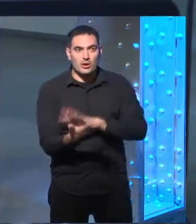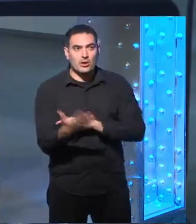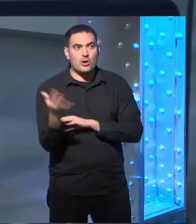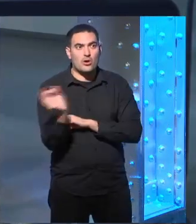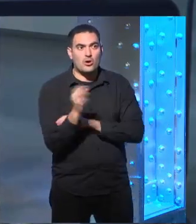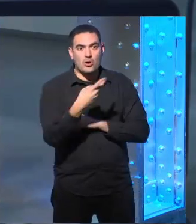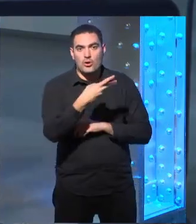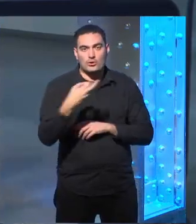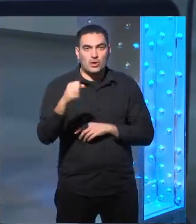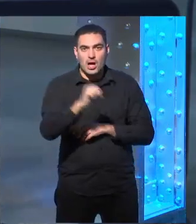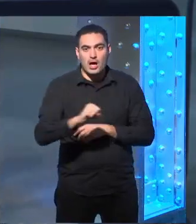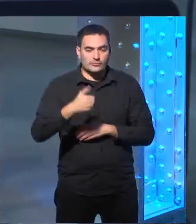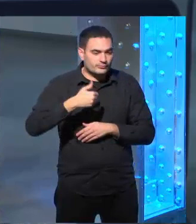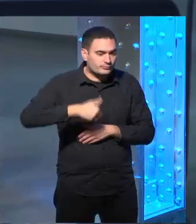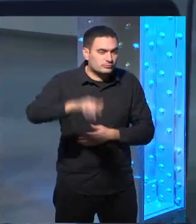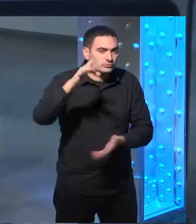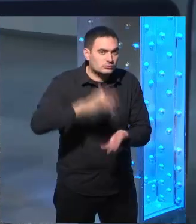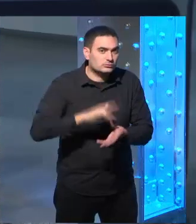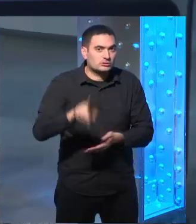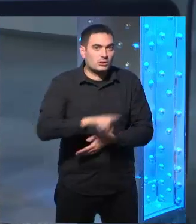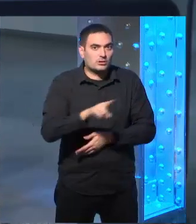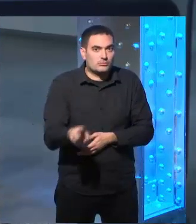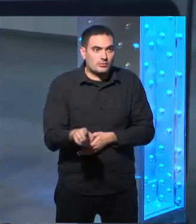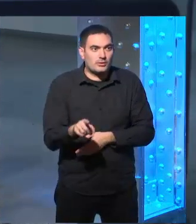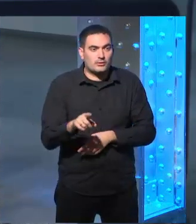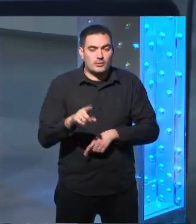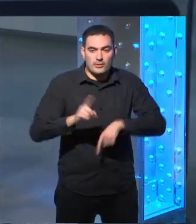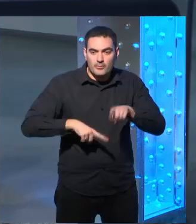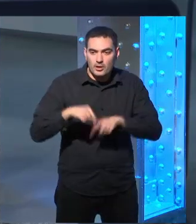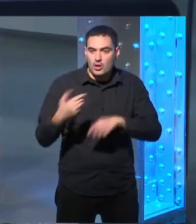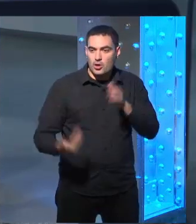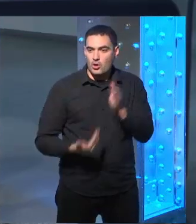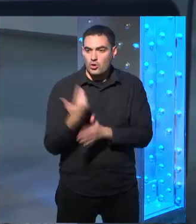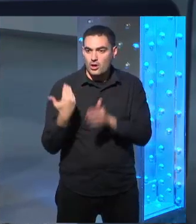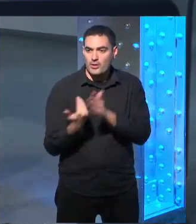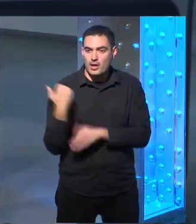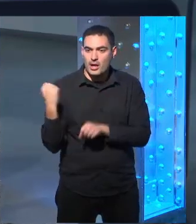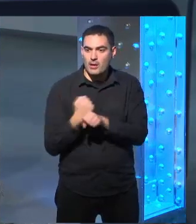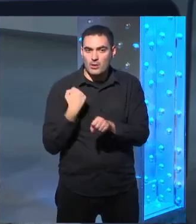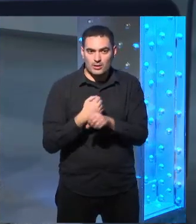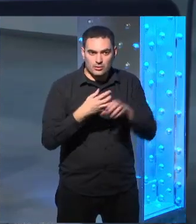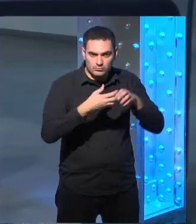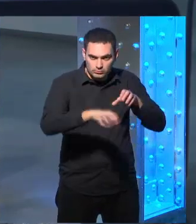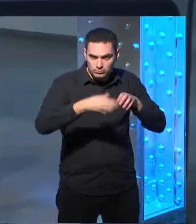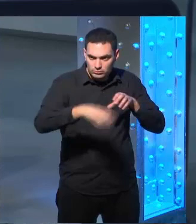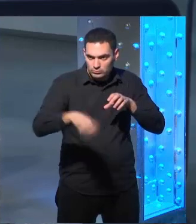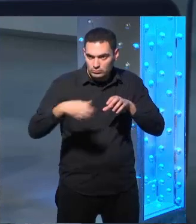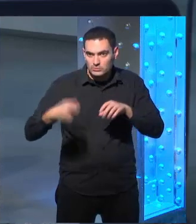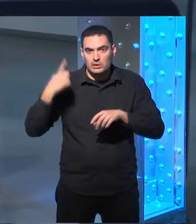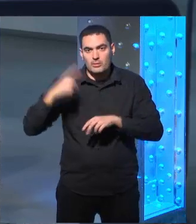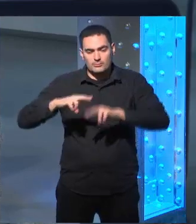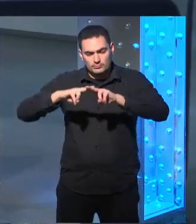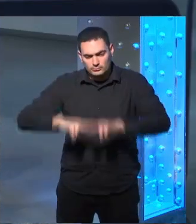is viable, or maybe in 200 years, but we also need to redistribute the working